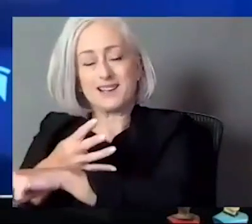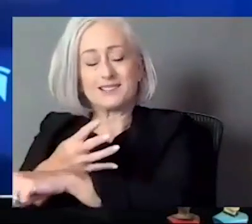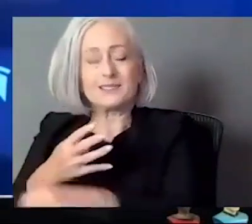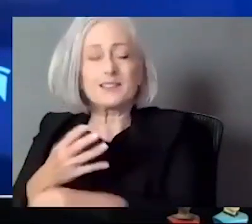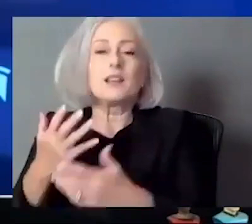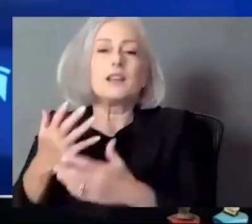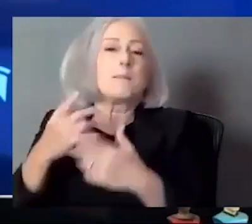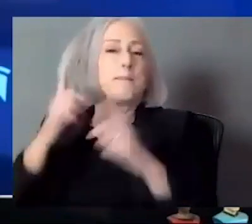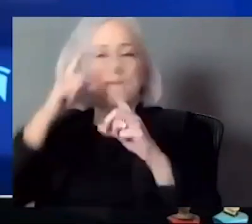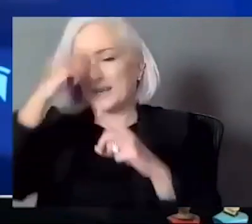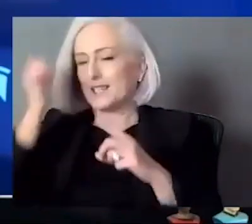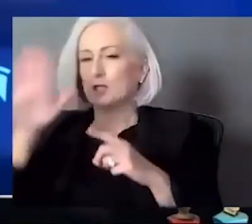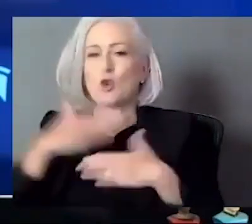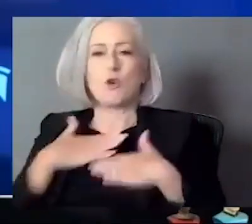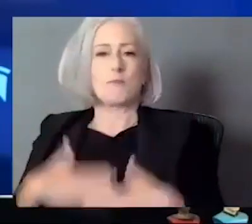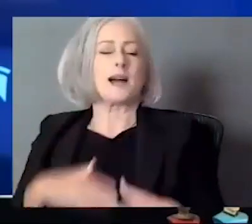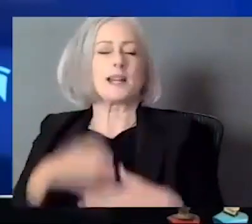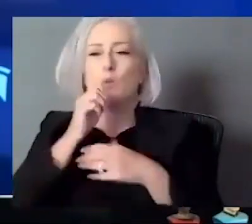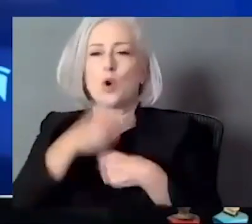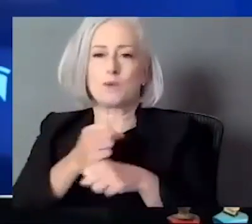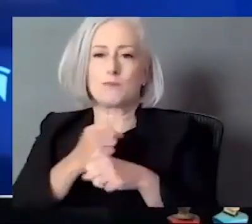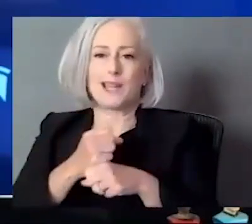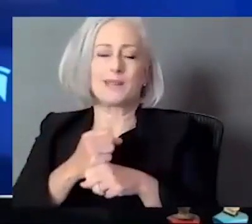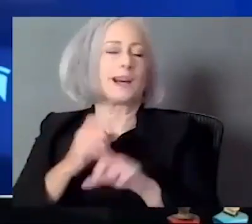long-winded explanation, but just get vaccinated.